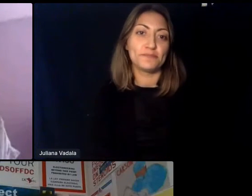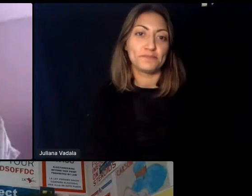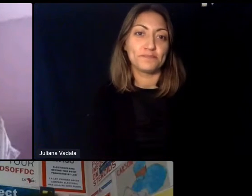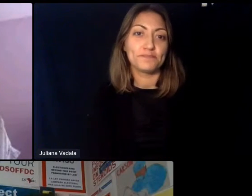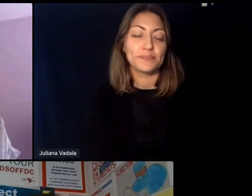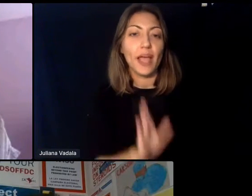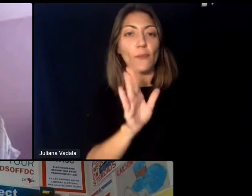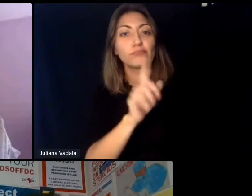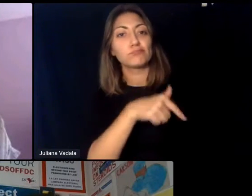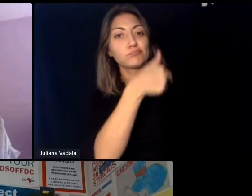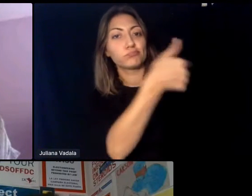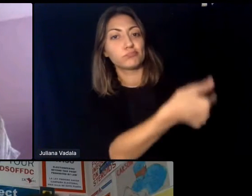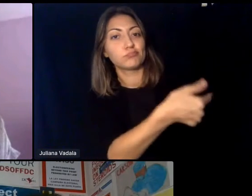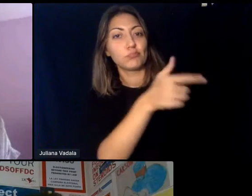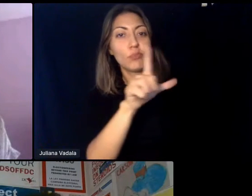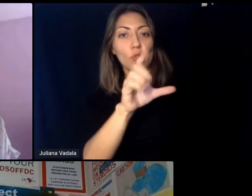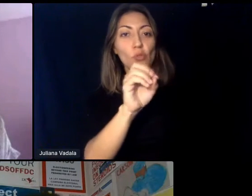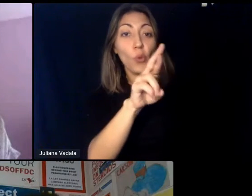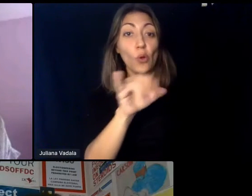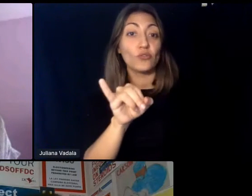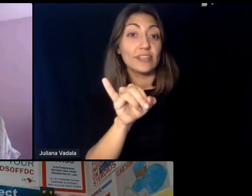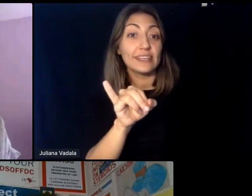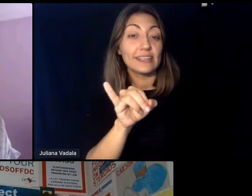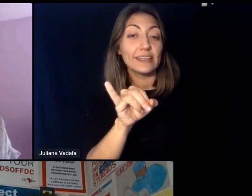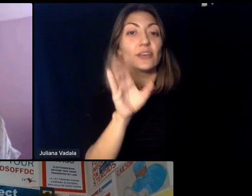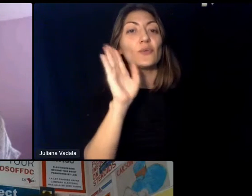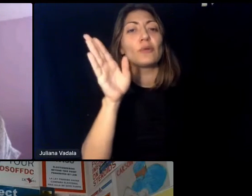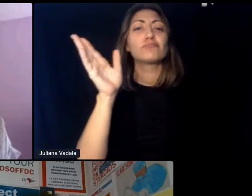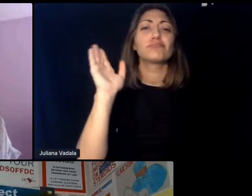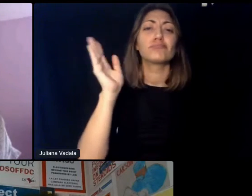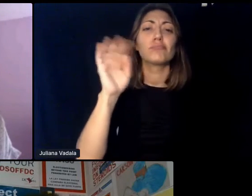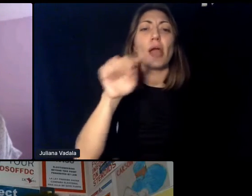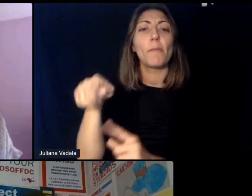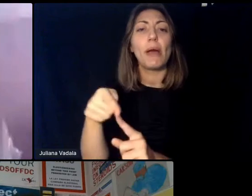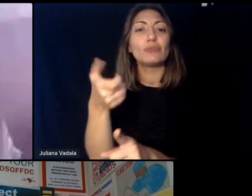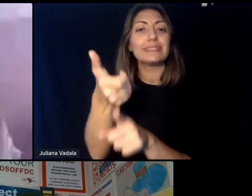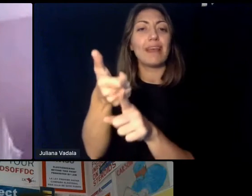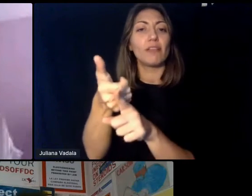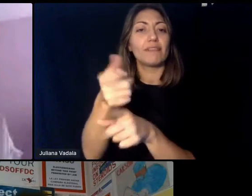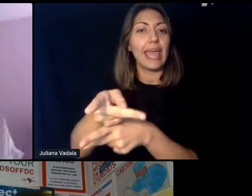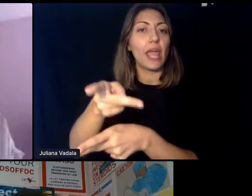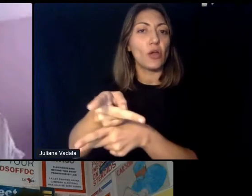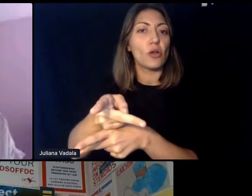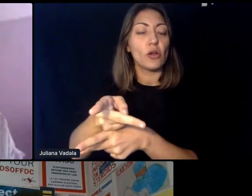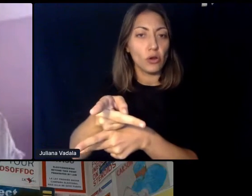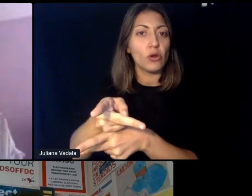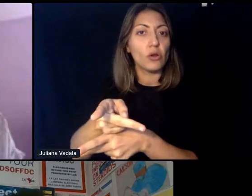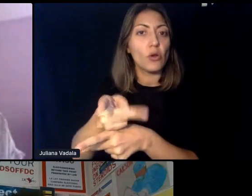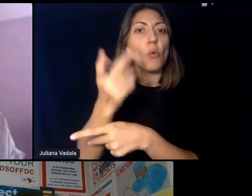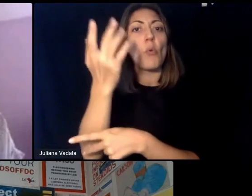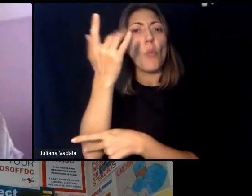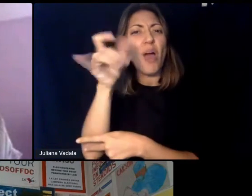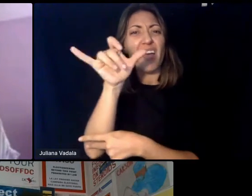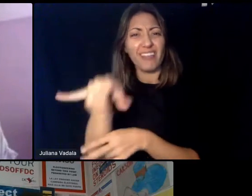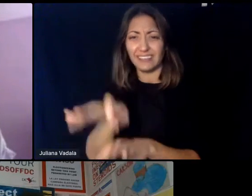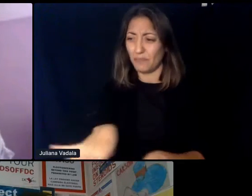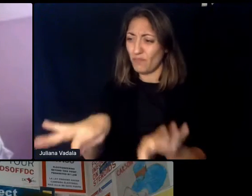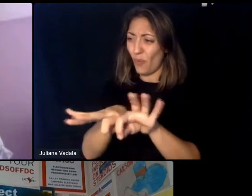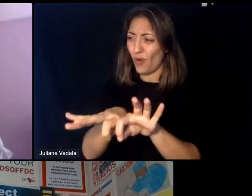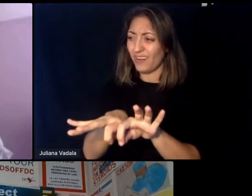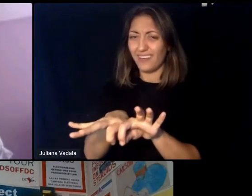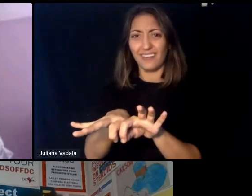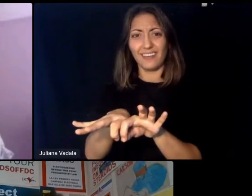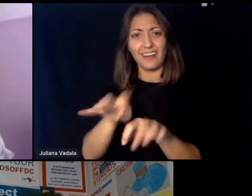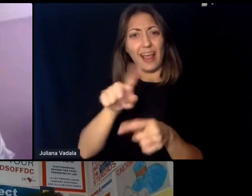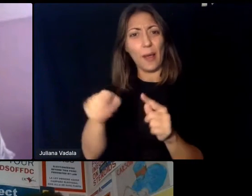just reminding us why that's important and why that's important to build that into a part of our practice. As I just mentioned, that list can be very